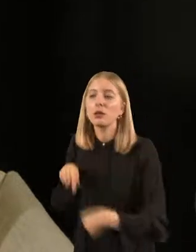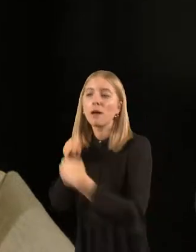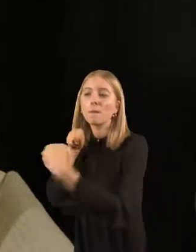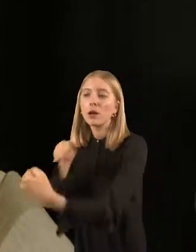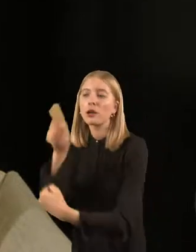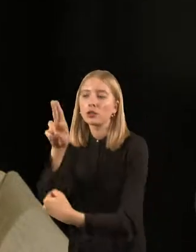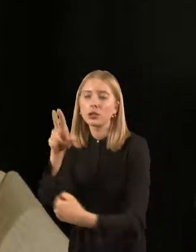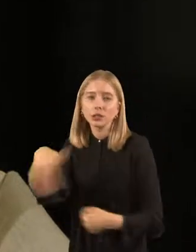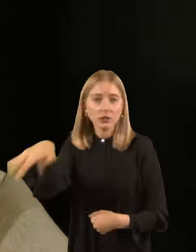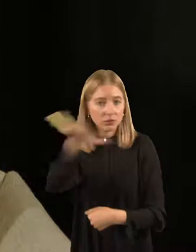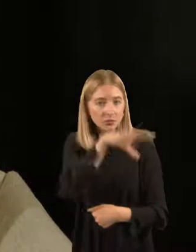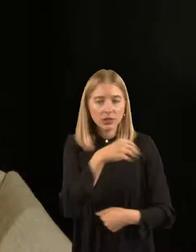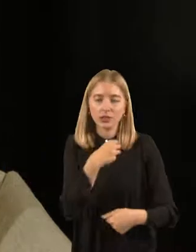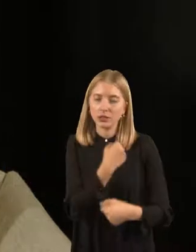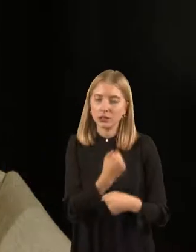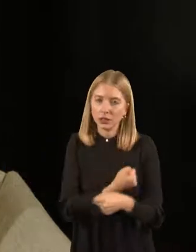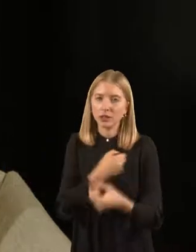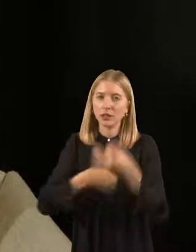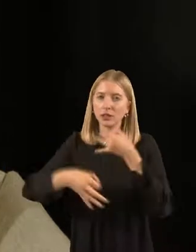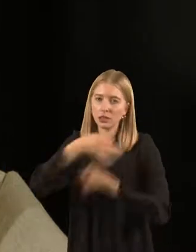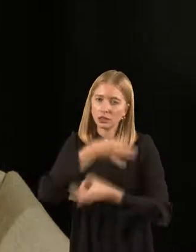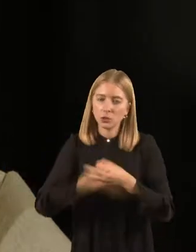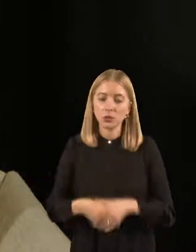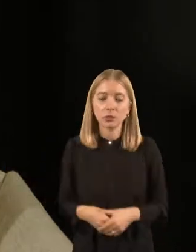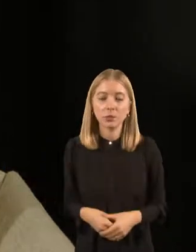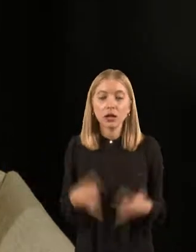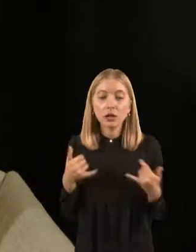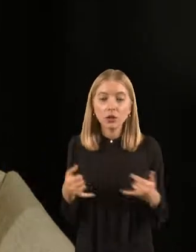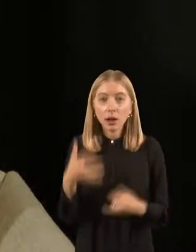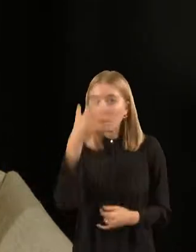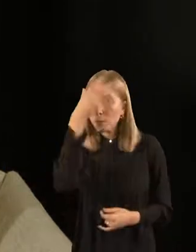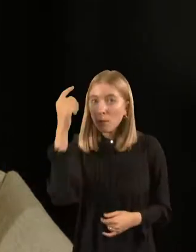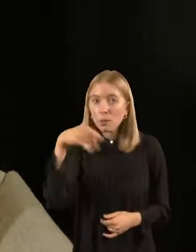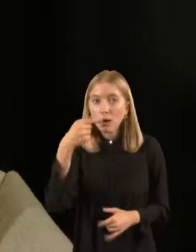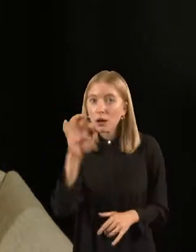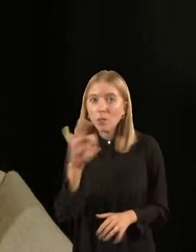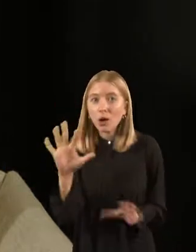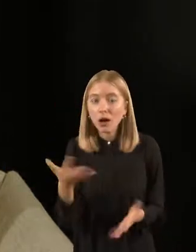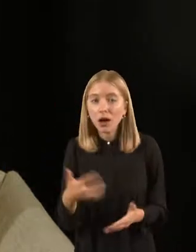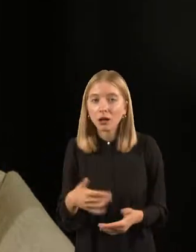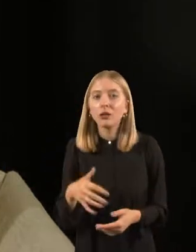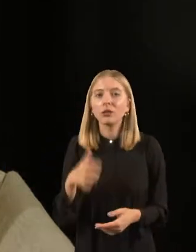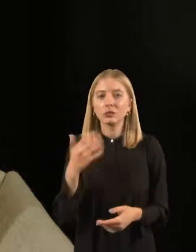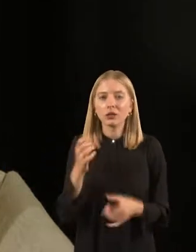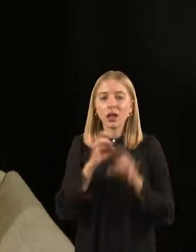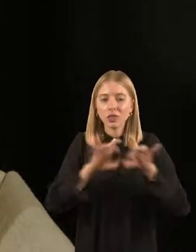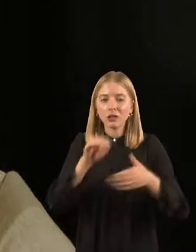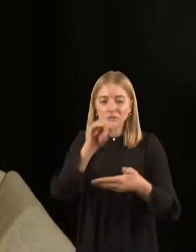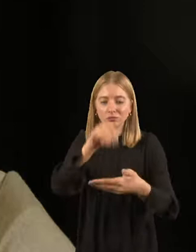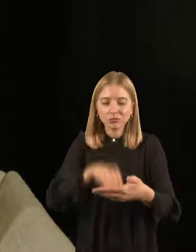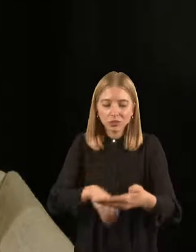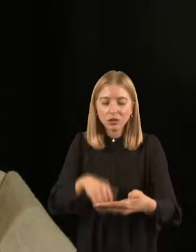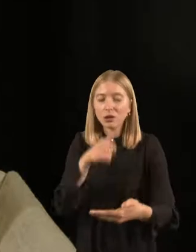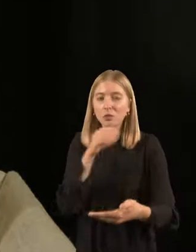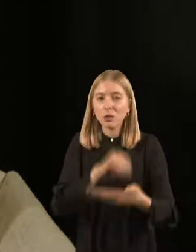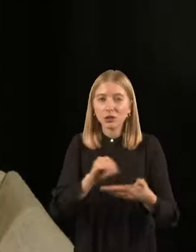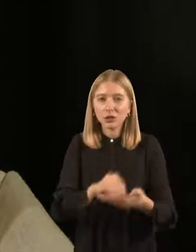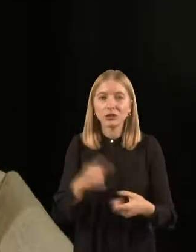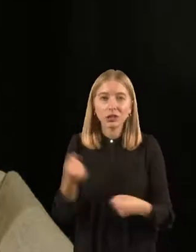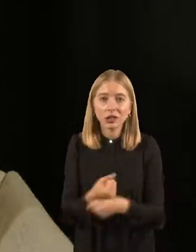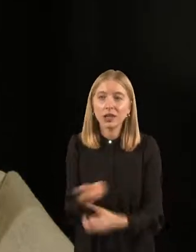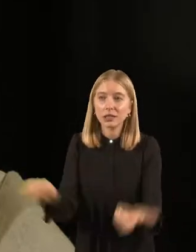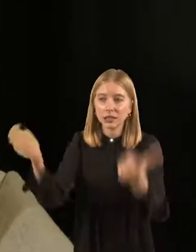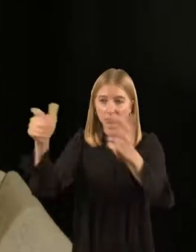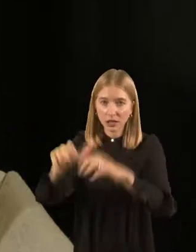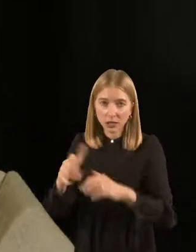them in the area of environment. And also, we didn't talk about this, but